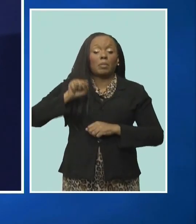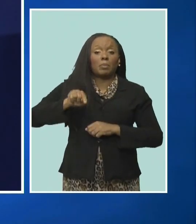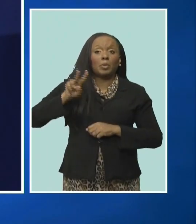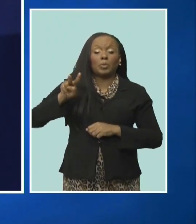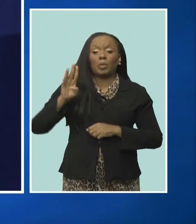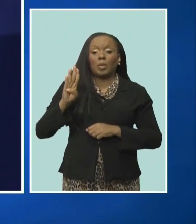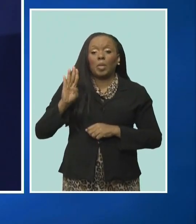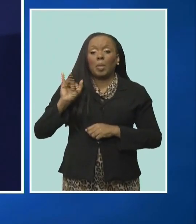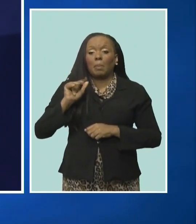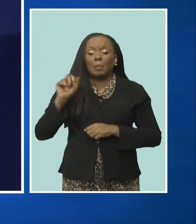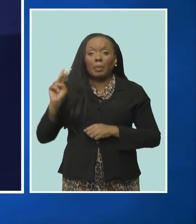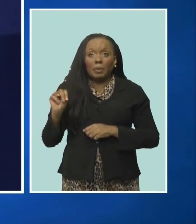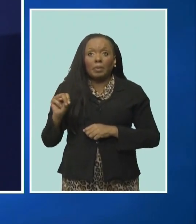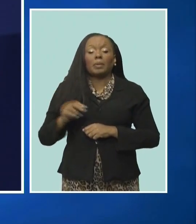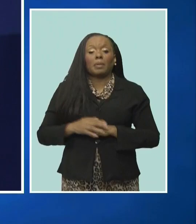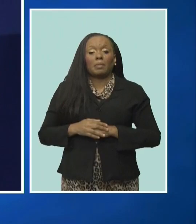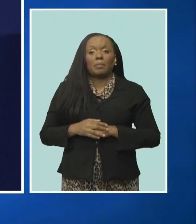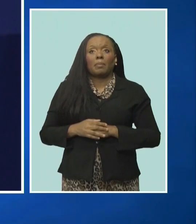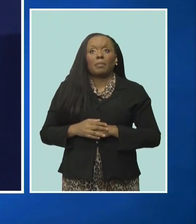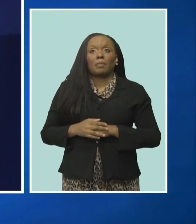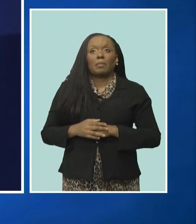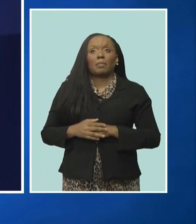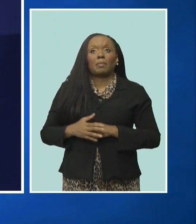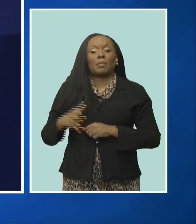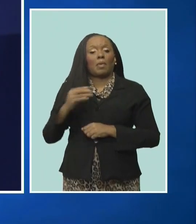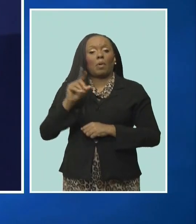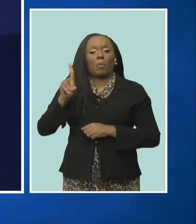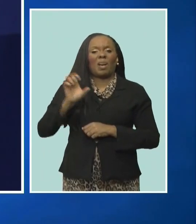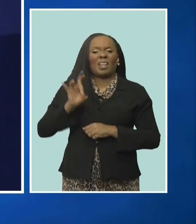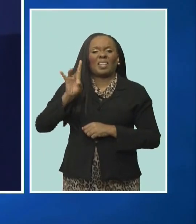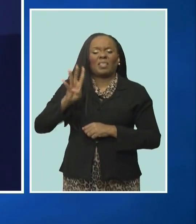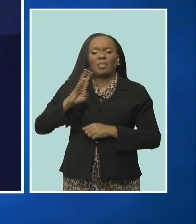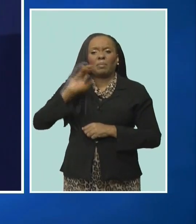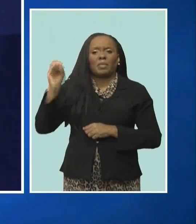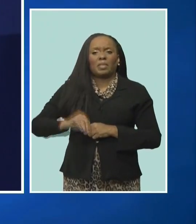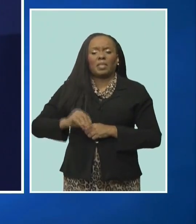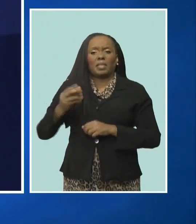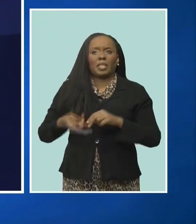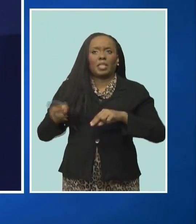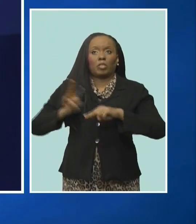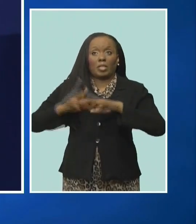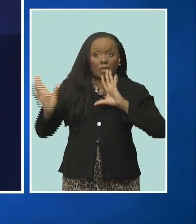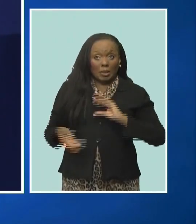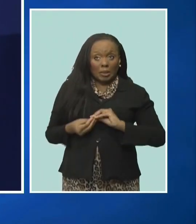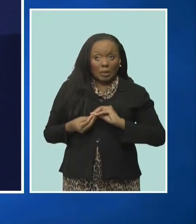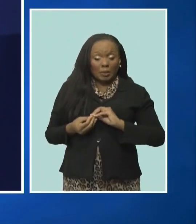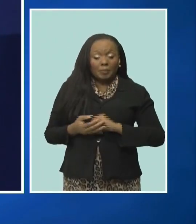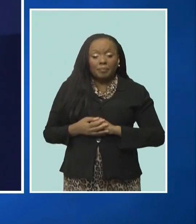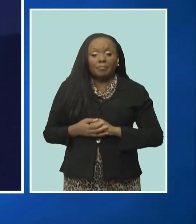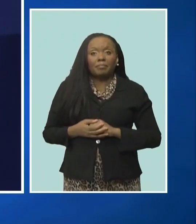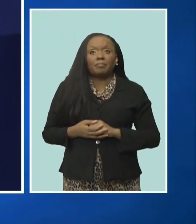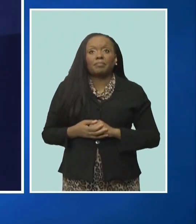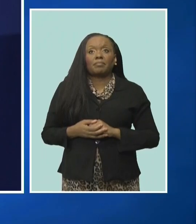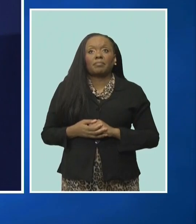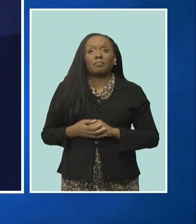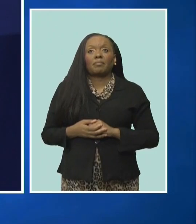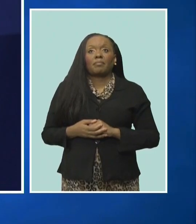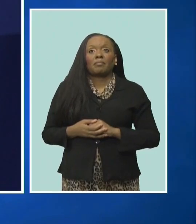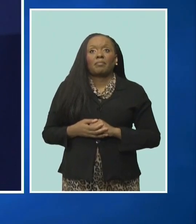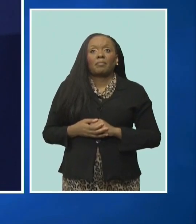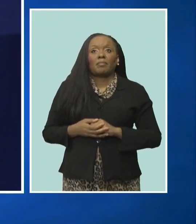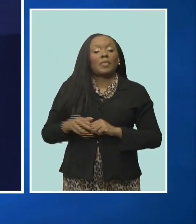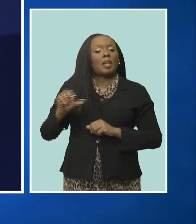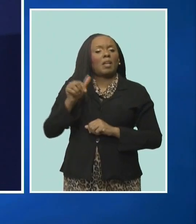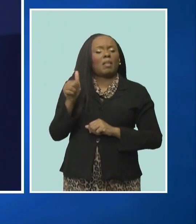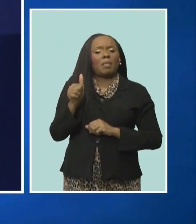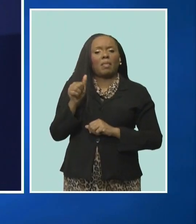billion, a record year-end high, with 184% increase over the year. The current account deficit narrowed almost by